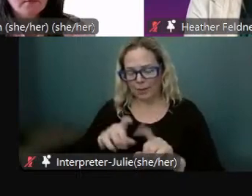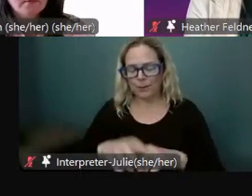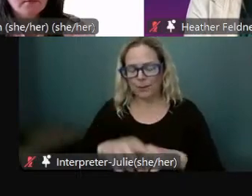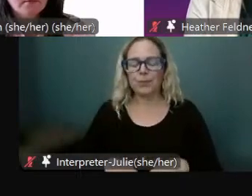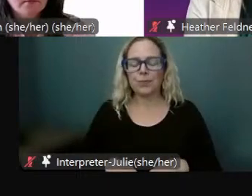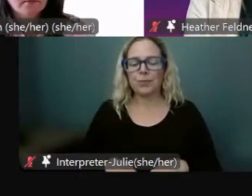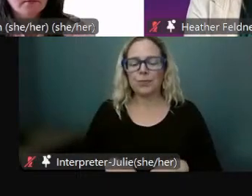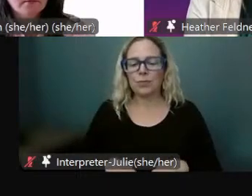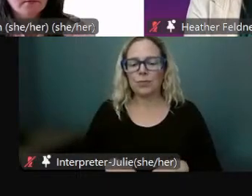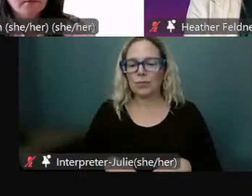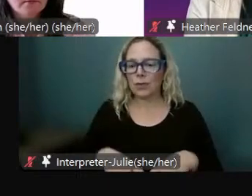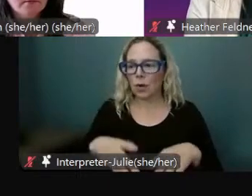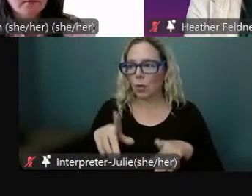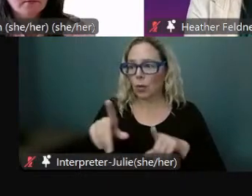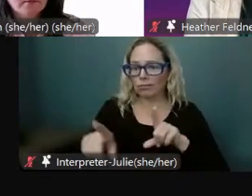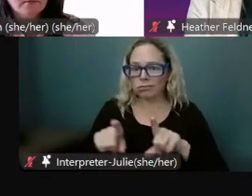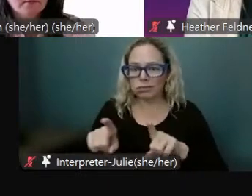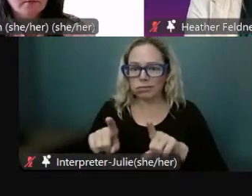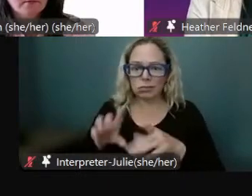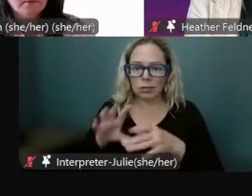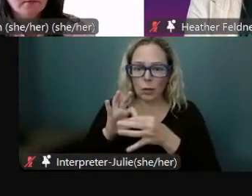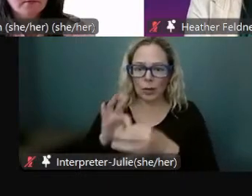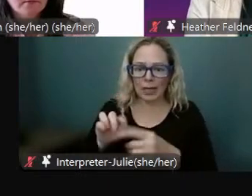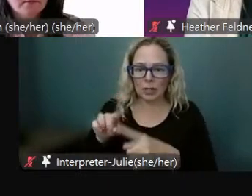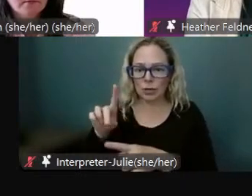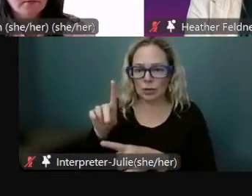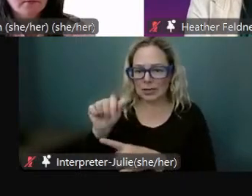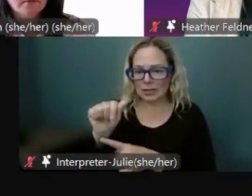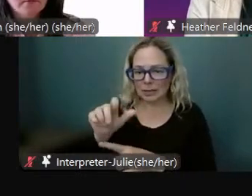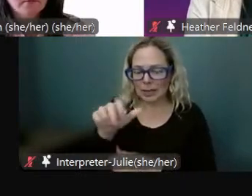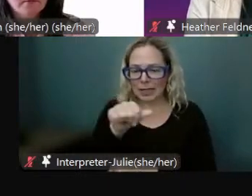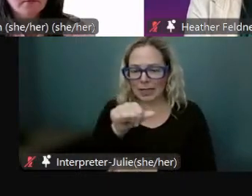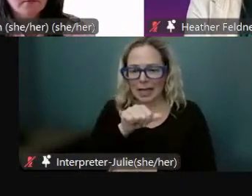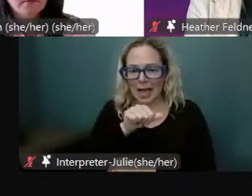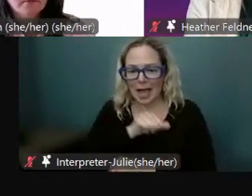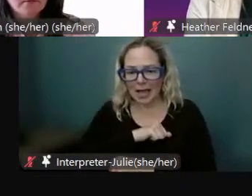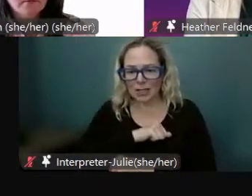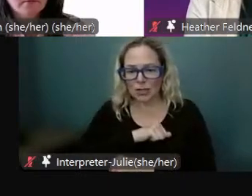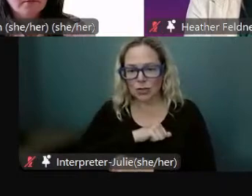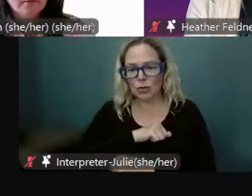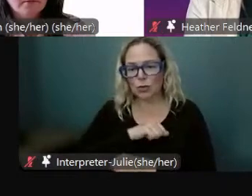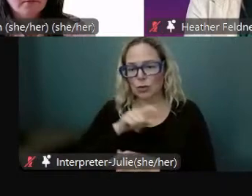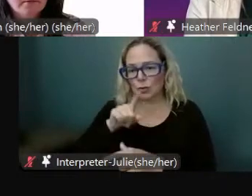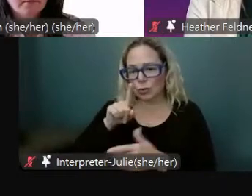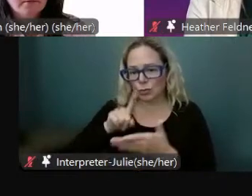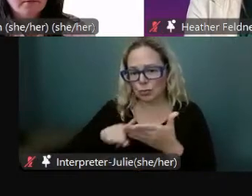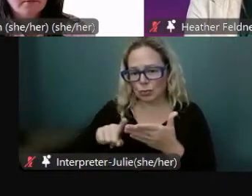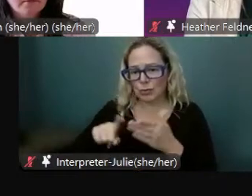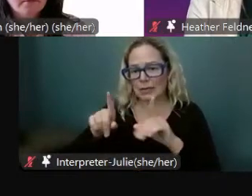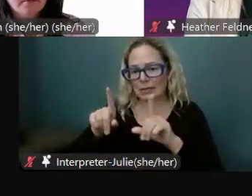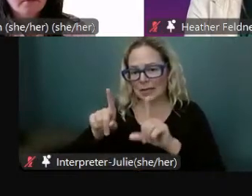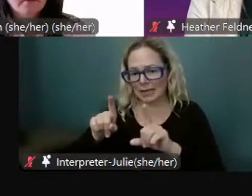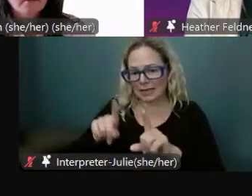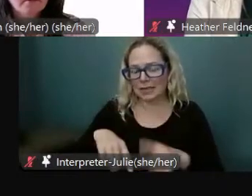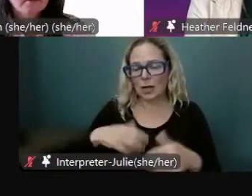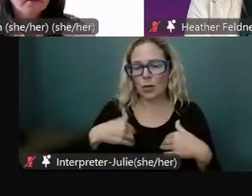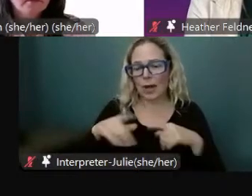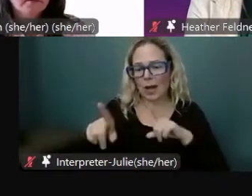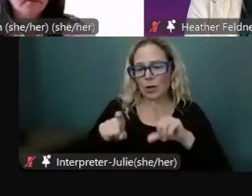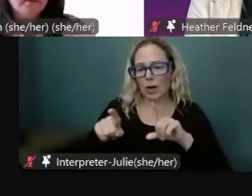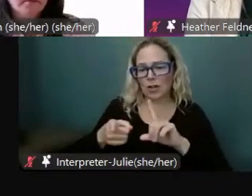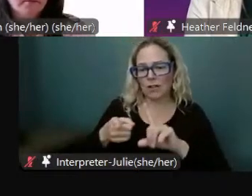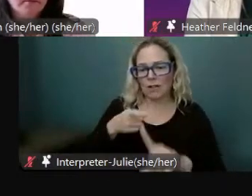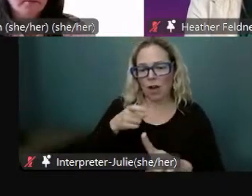also questions from the Disability Attitude Implicit Association Test, questions from the Attitude Toward Disabled